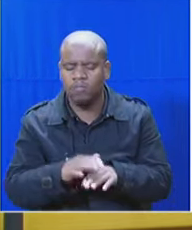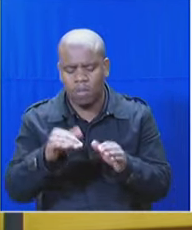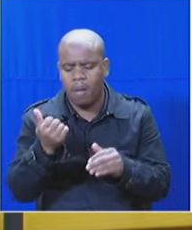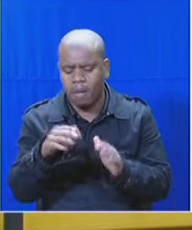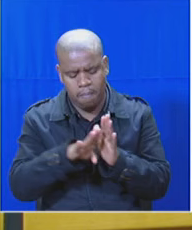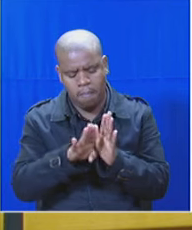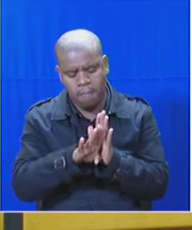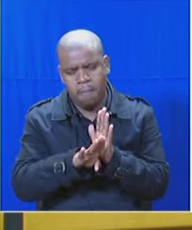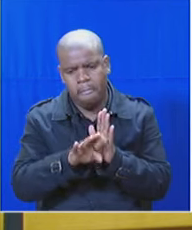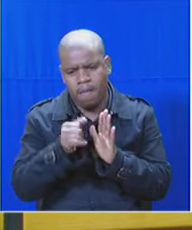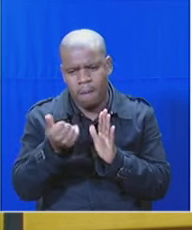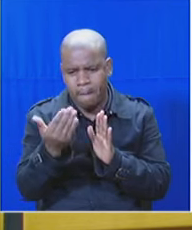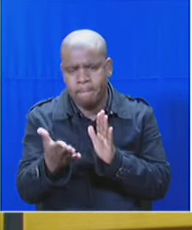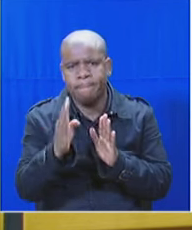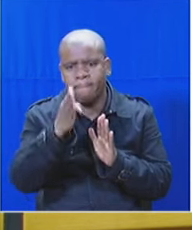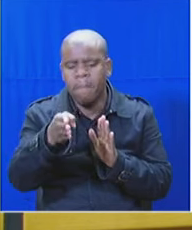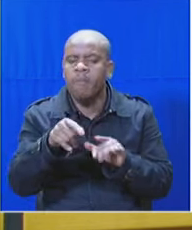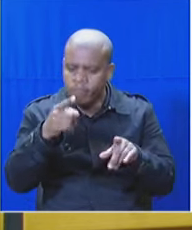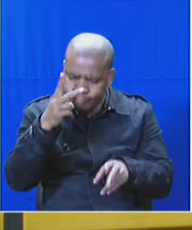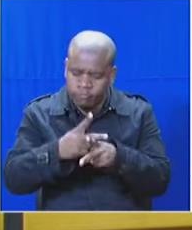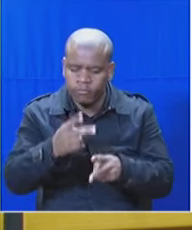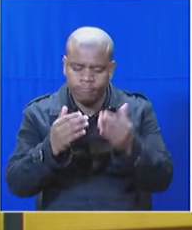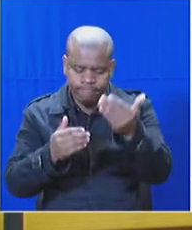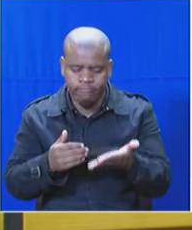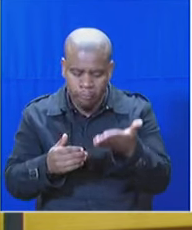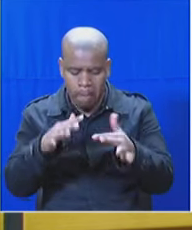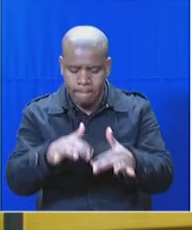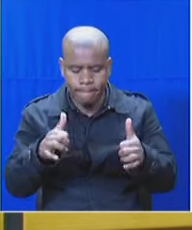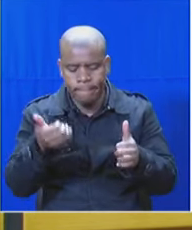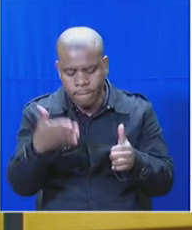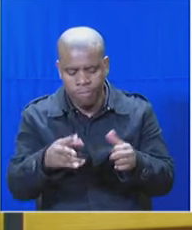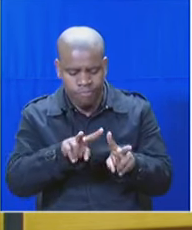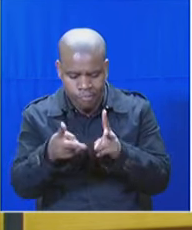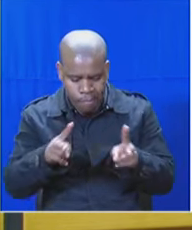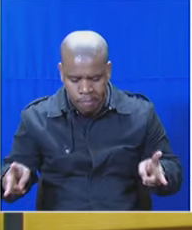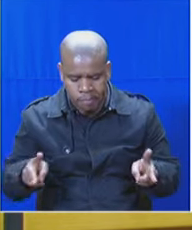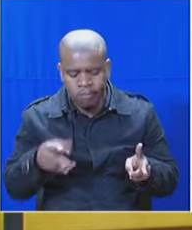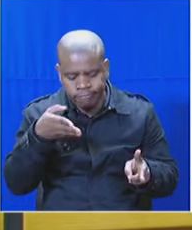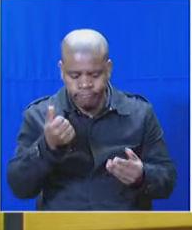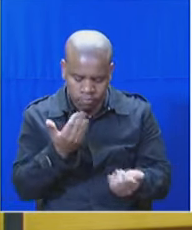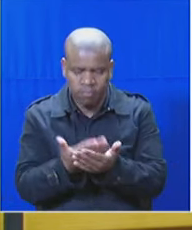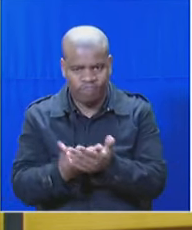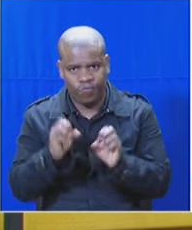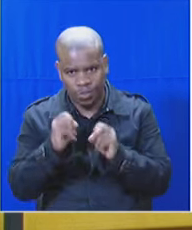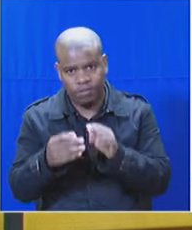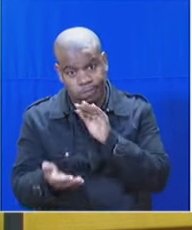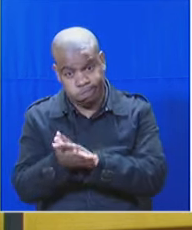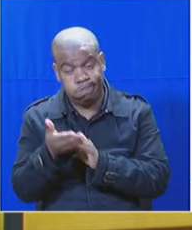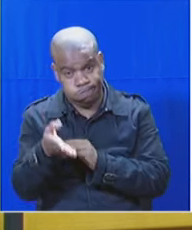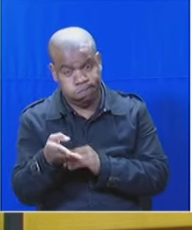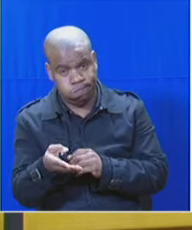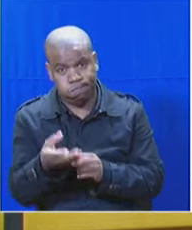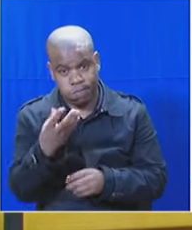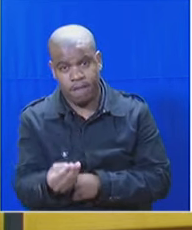the committee and ultimately before the House to amend any loopholes with respect to that piece of